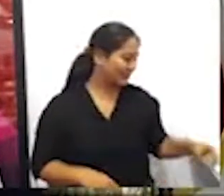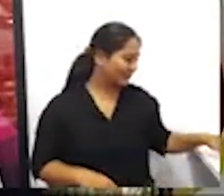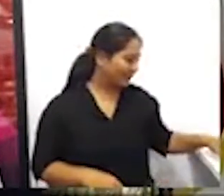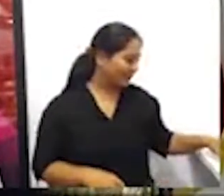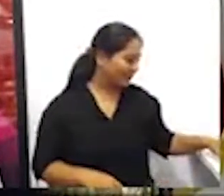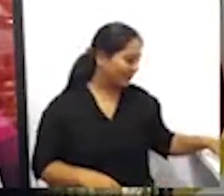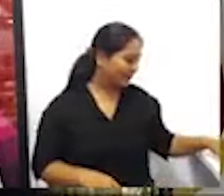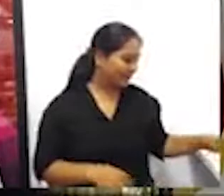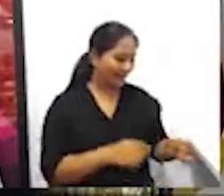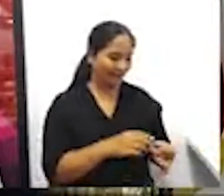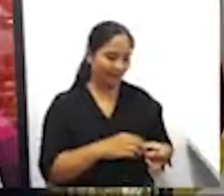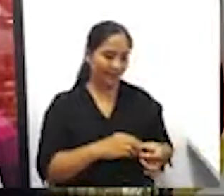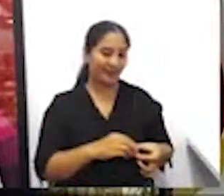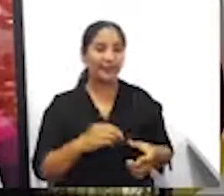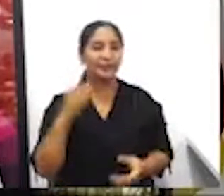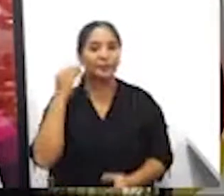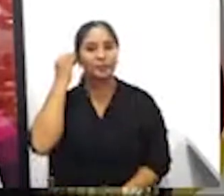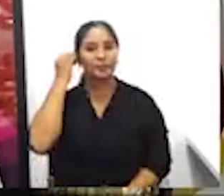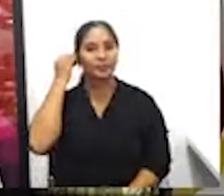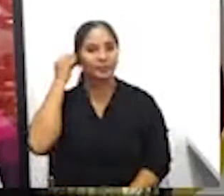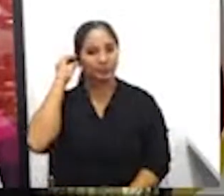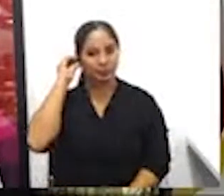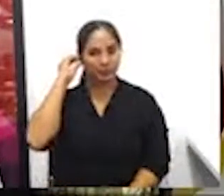Oh, that's a great question.